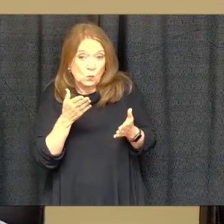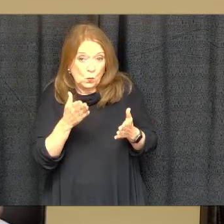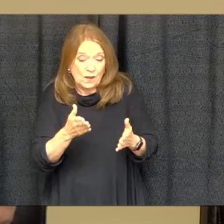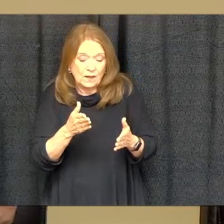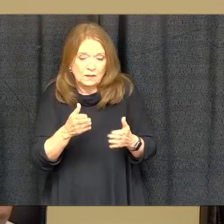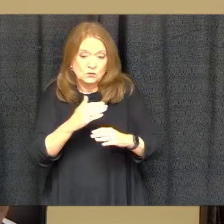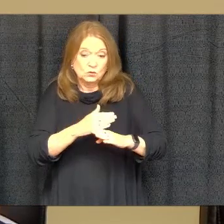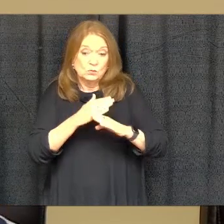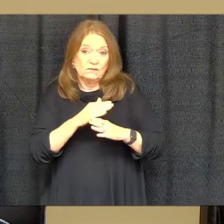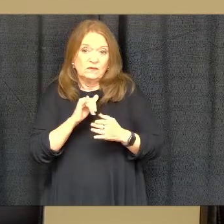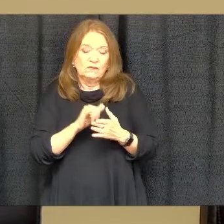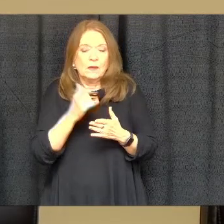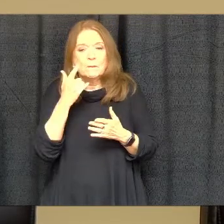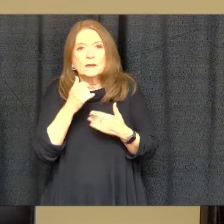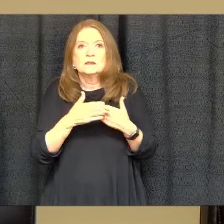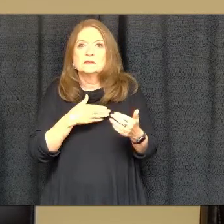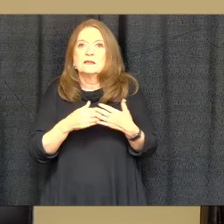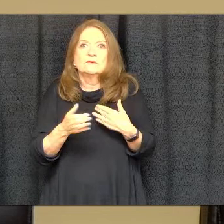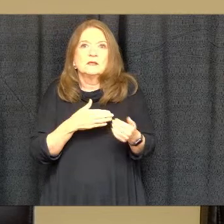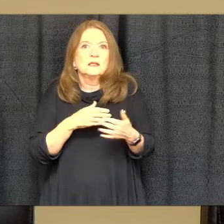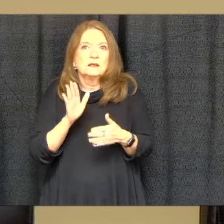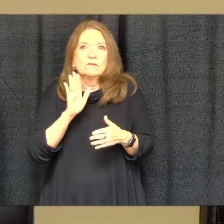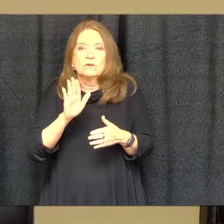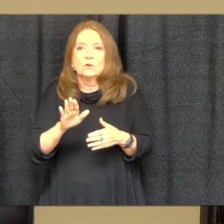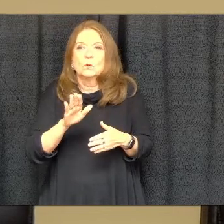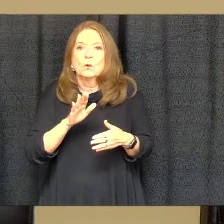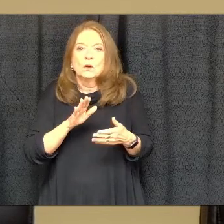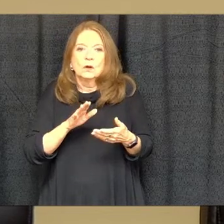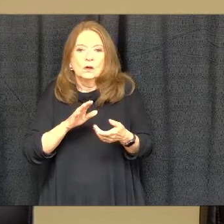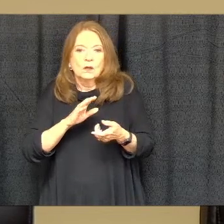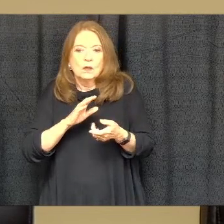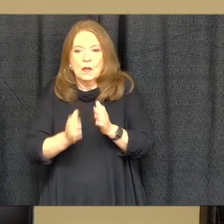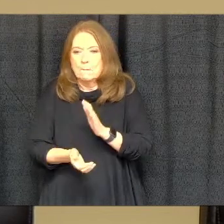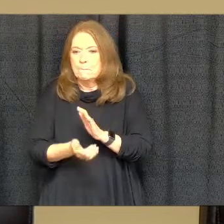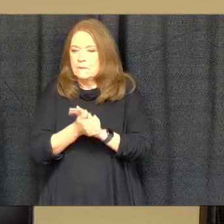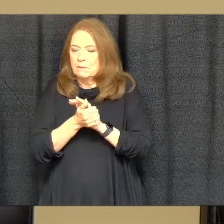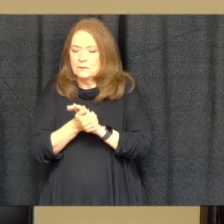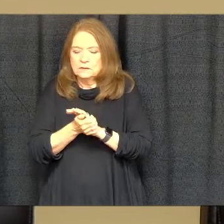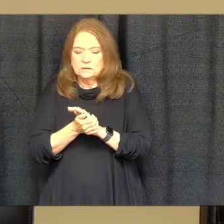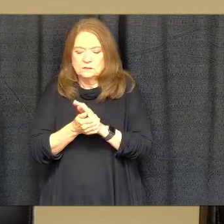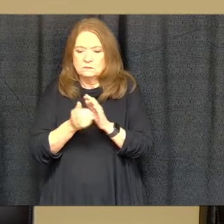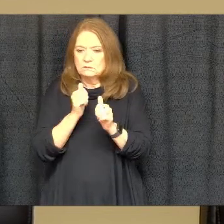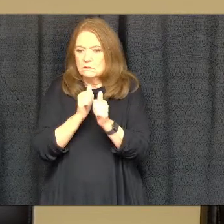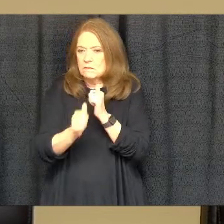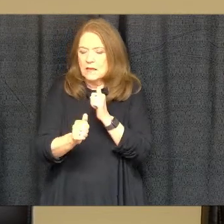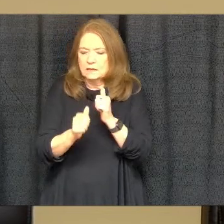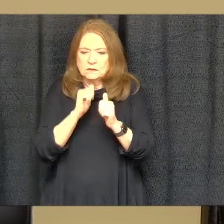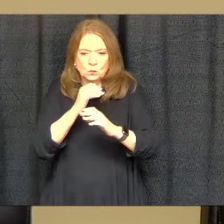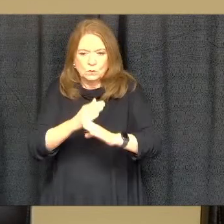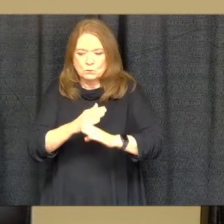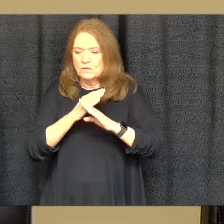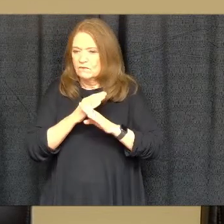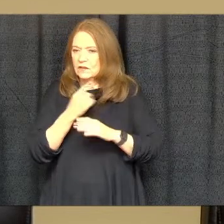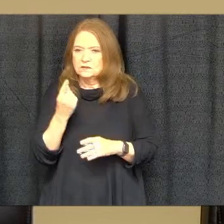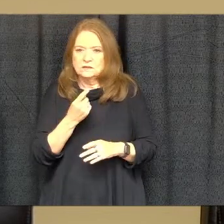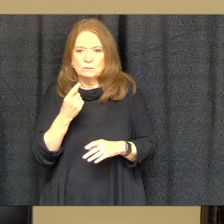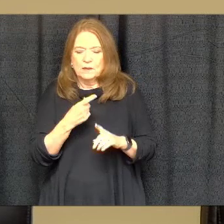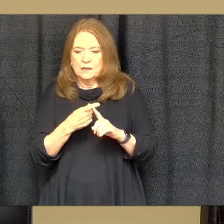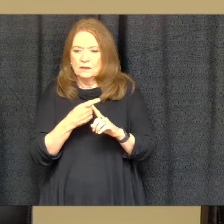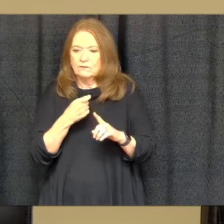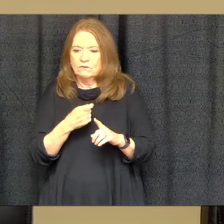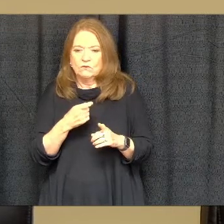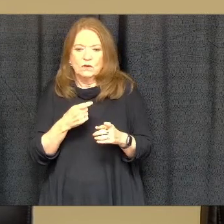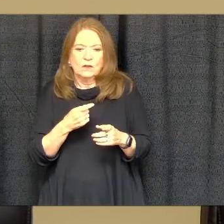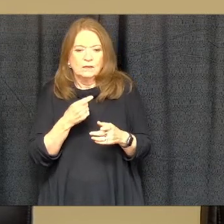because even if your amendments did go into effect, it wouldn't prevent somebody from renovating